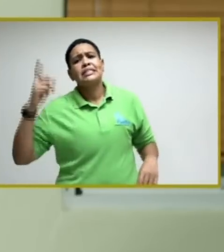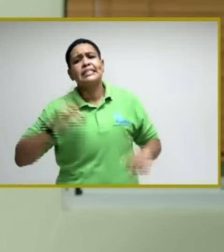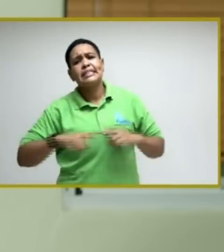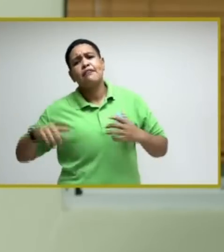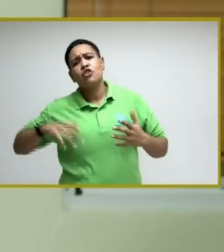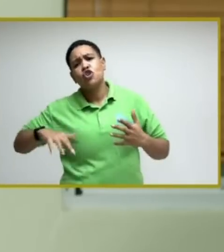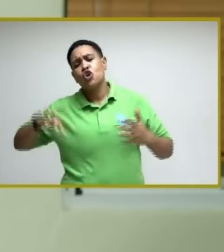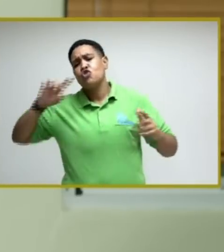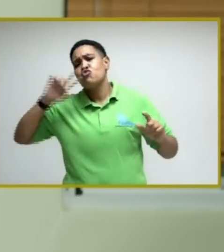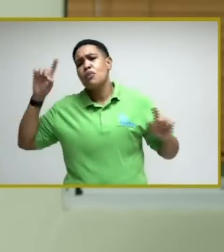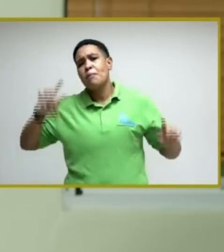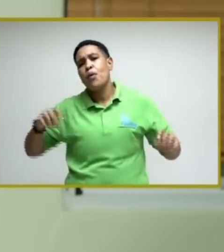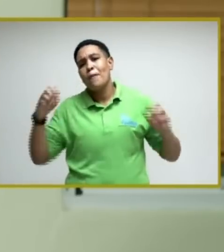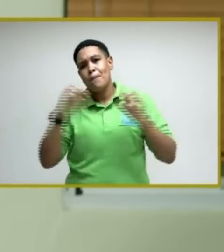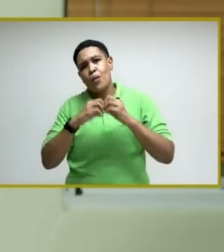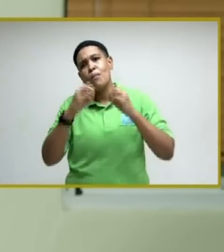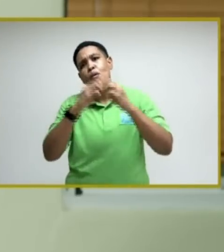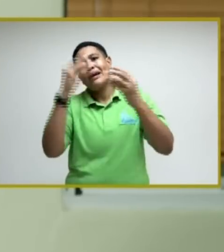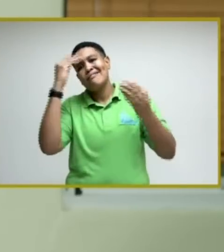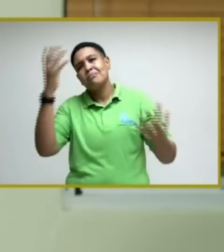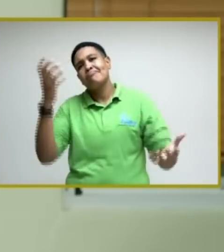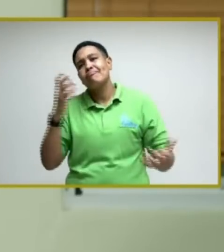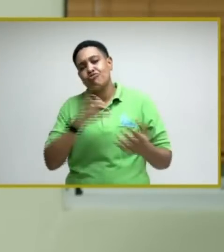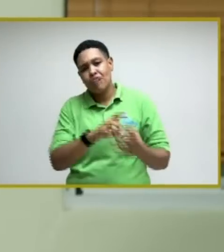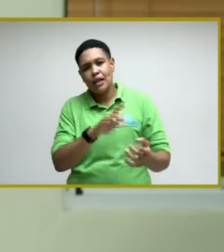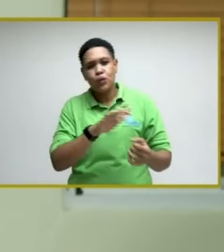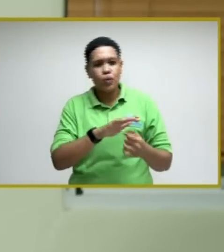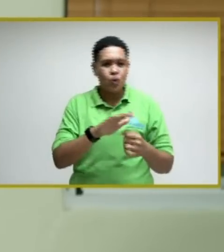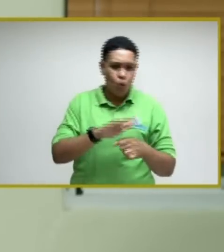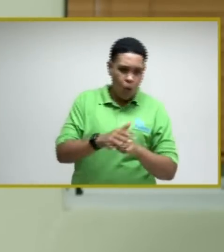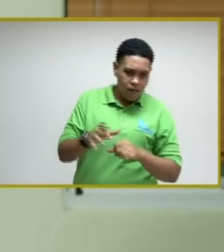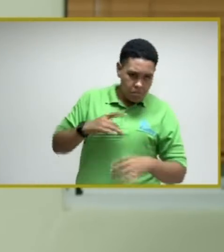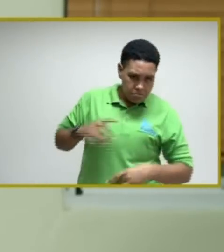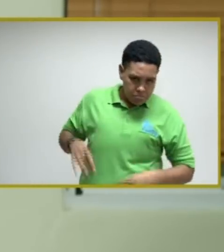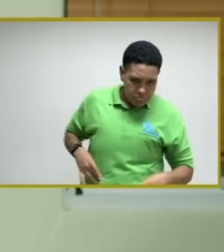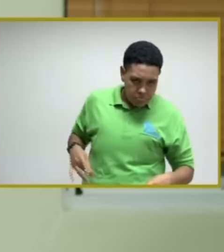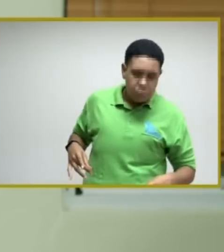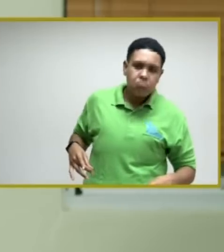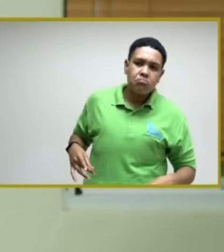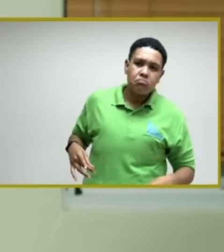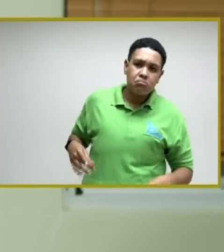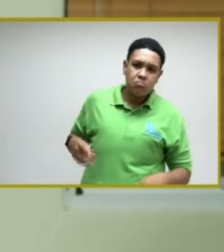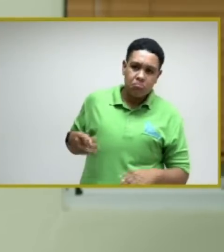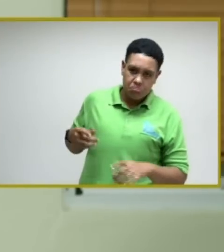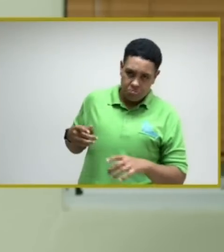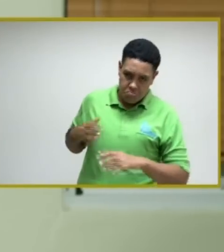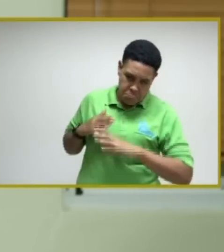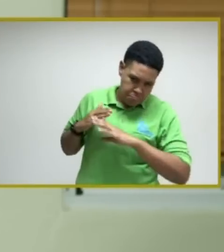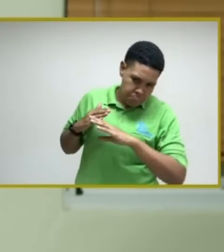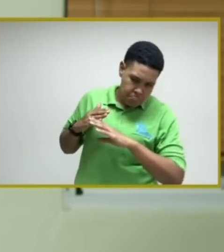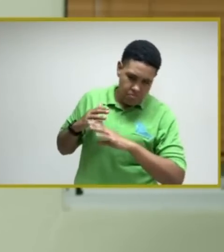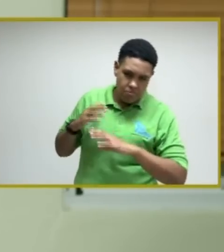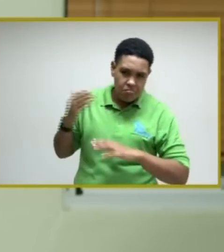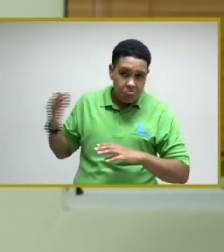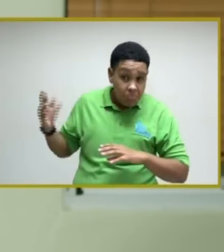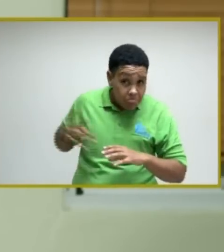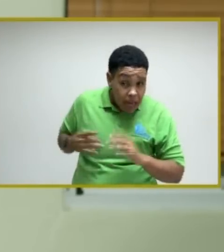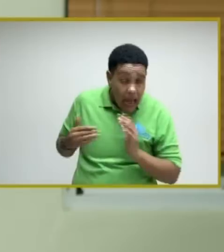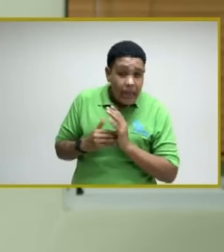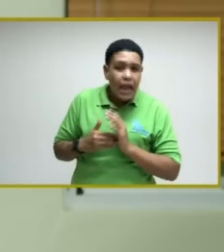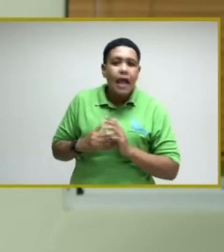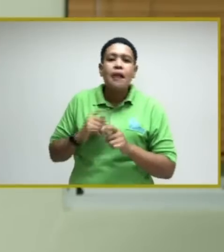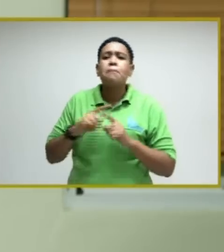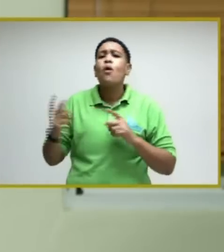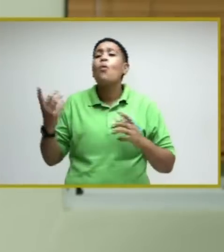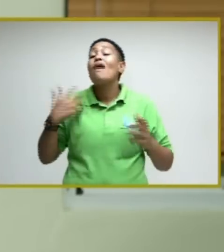studies reporting on that. However, what we have to recognize is that the certainty of the